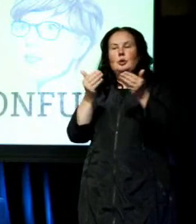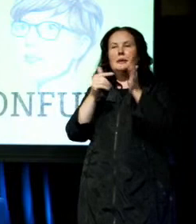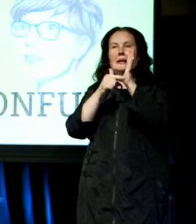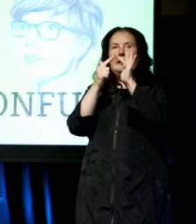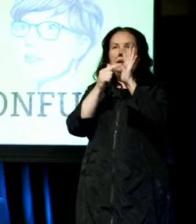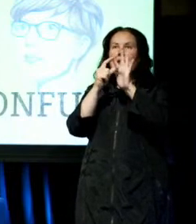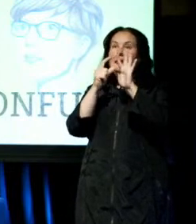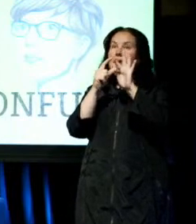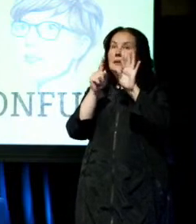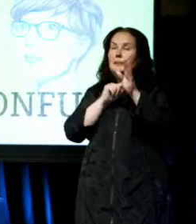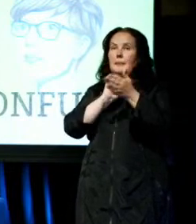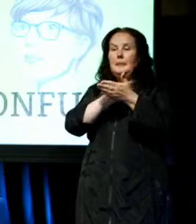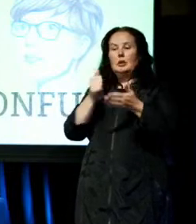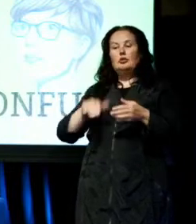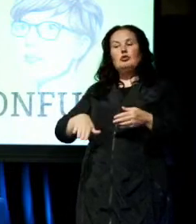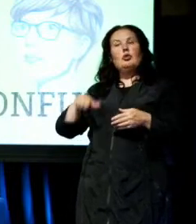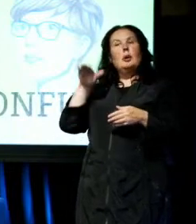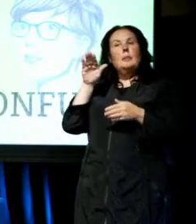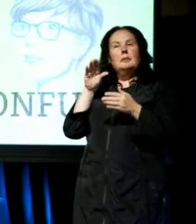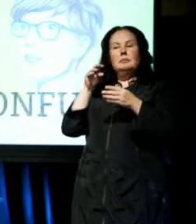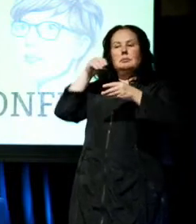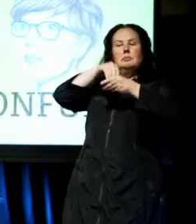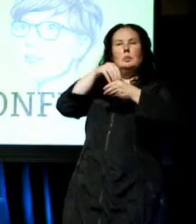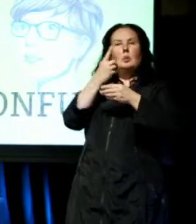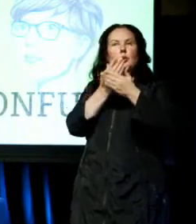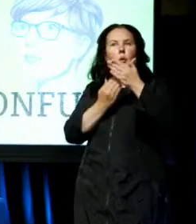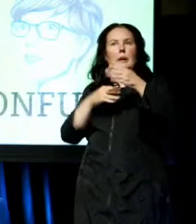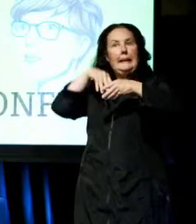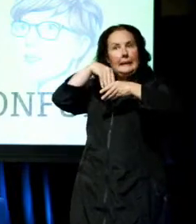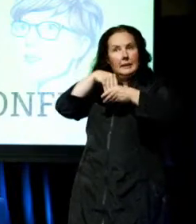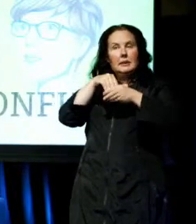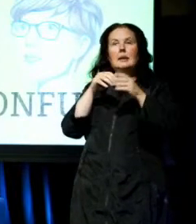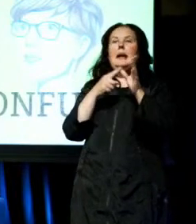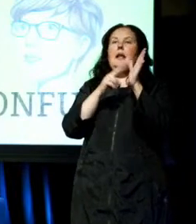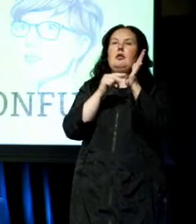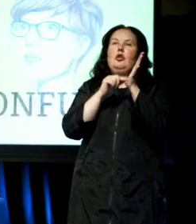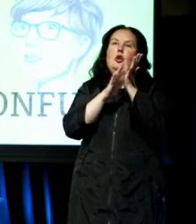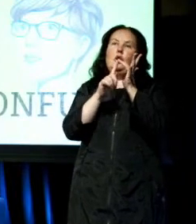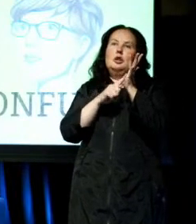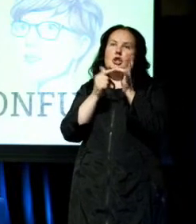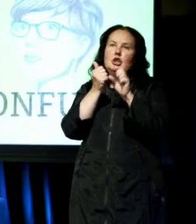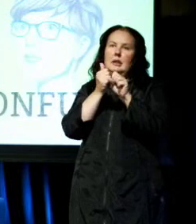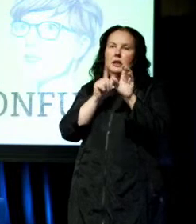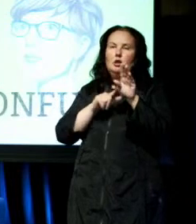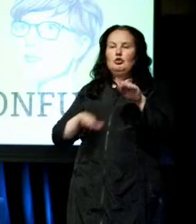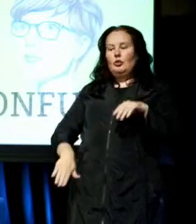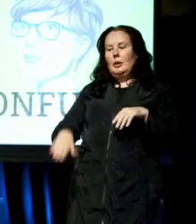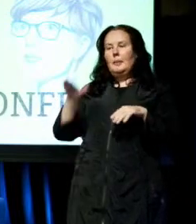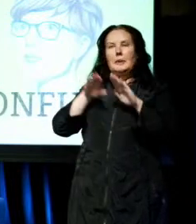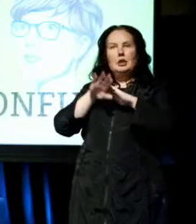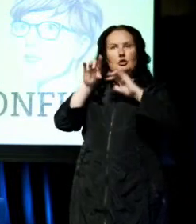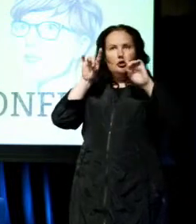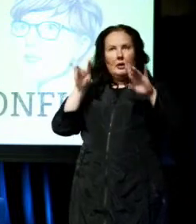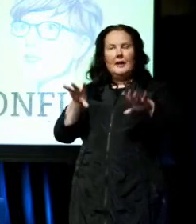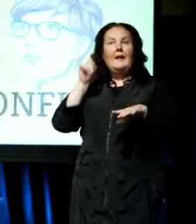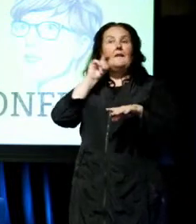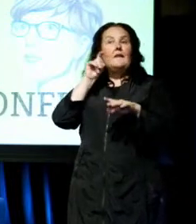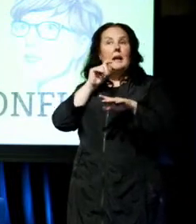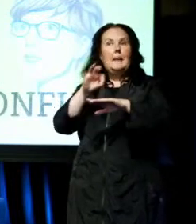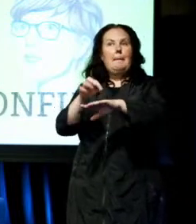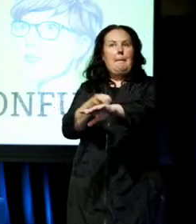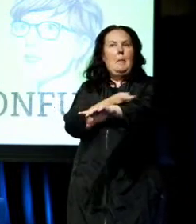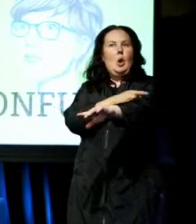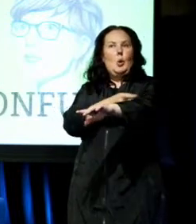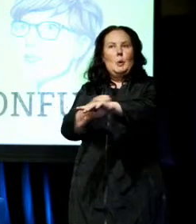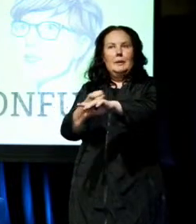the anthologies Growing Up Disabled in Australia, Funny Bones, and Meet Me at the Intersection, and many other places. We also